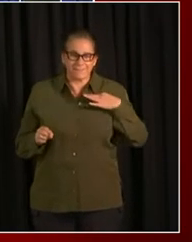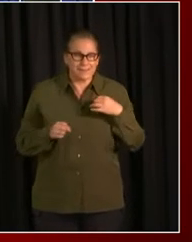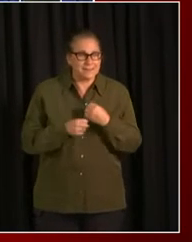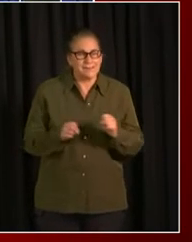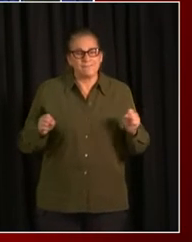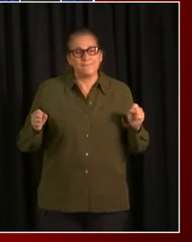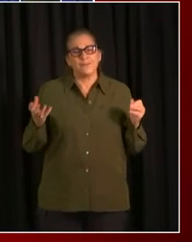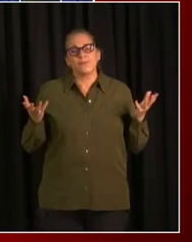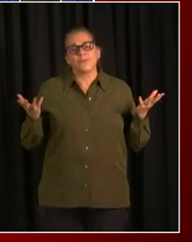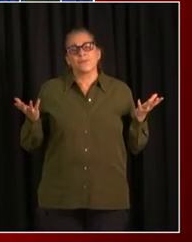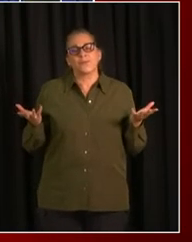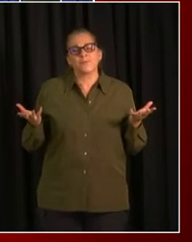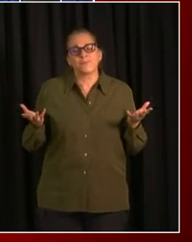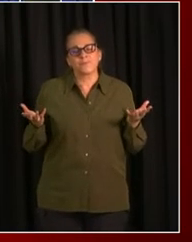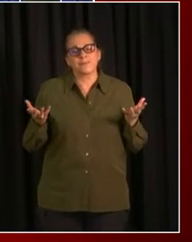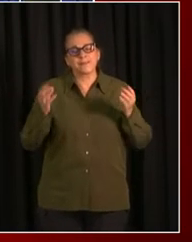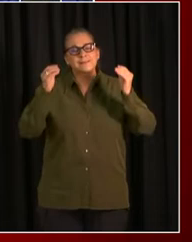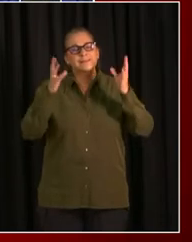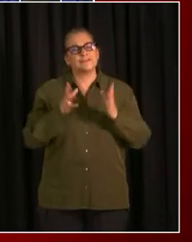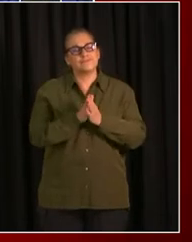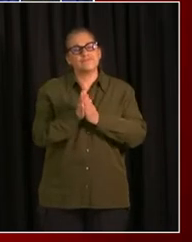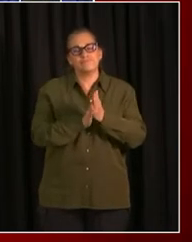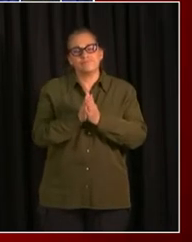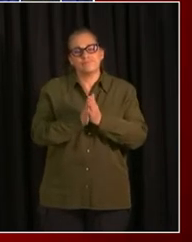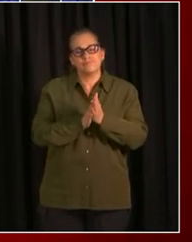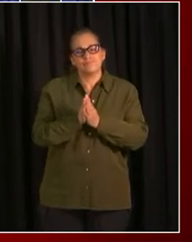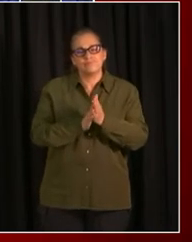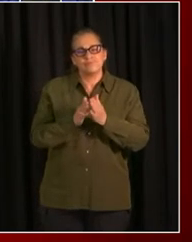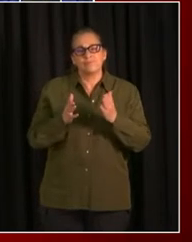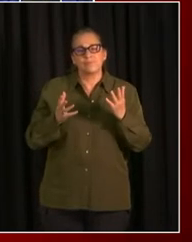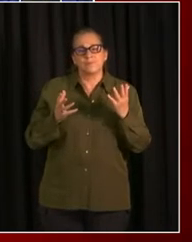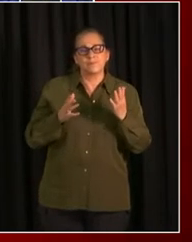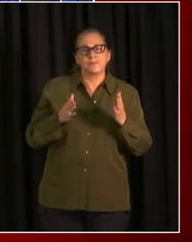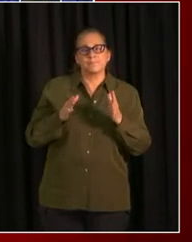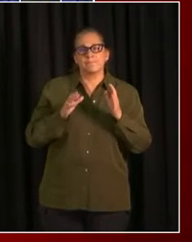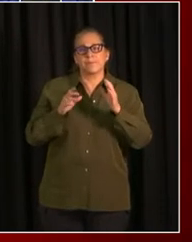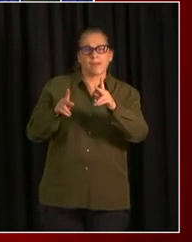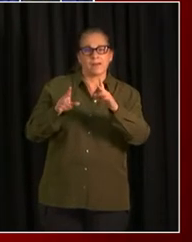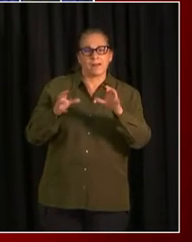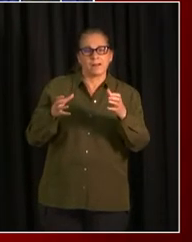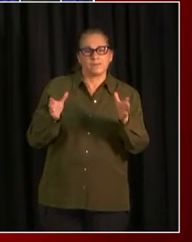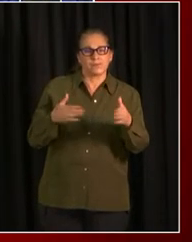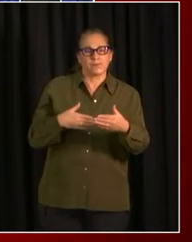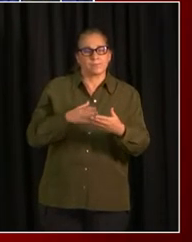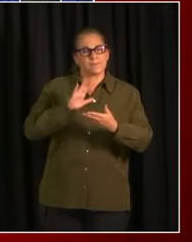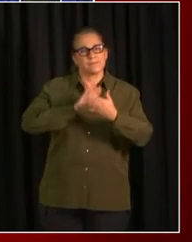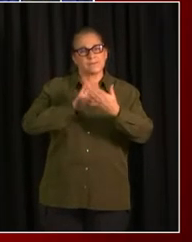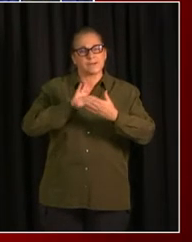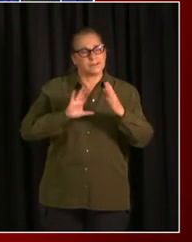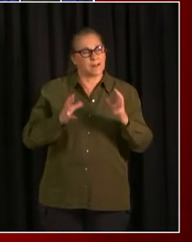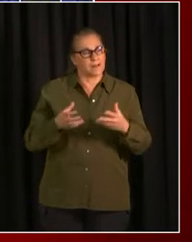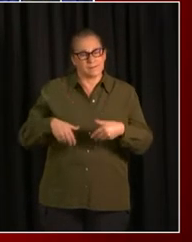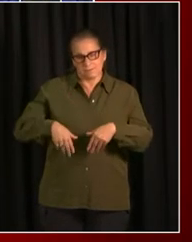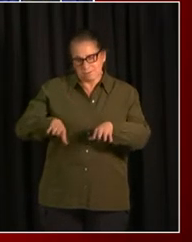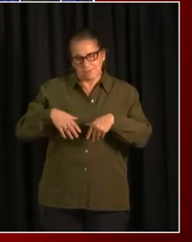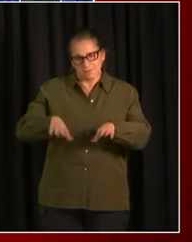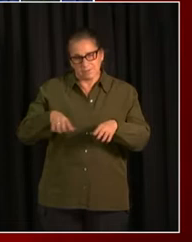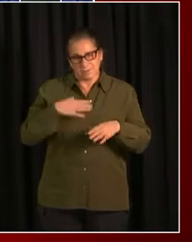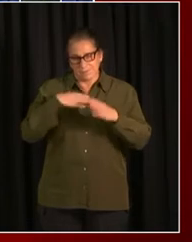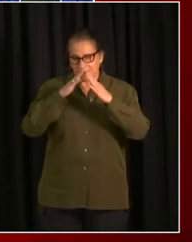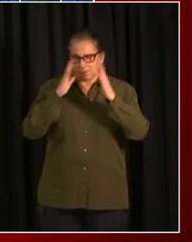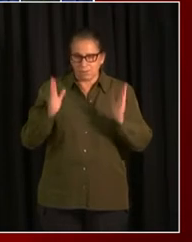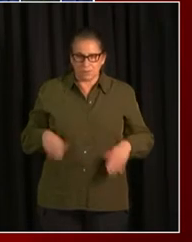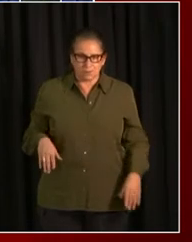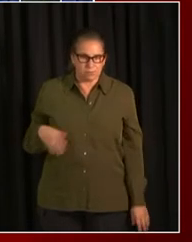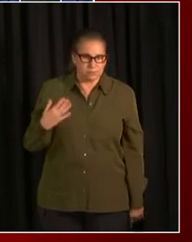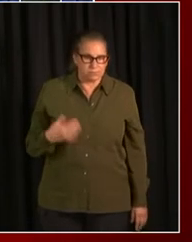the teachers' motivation to get back into the classrooms? I believe if their union